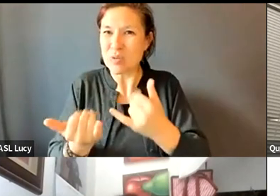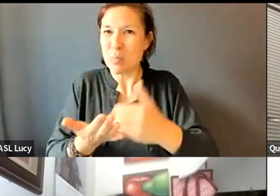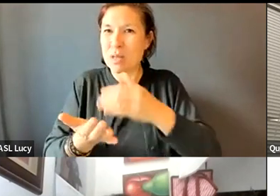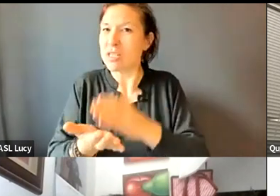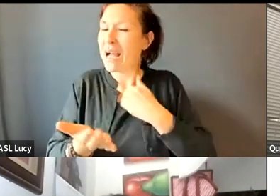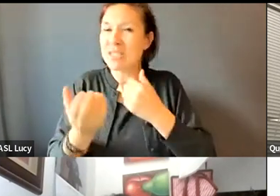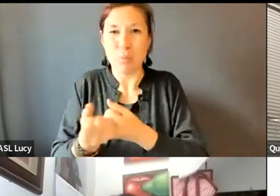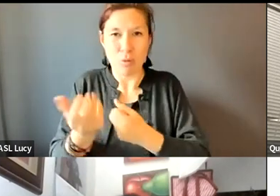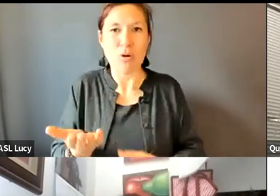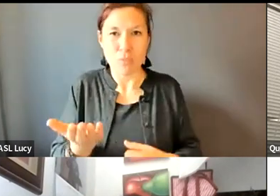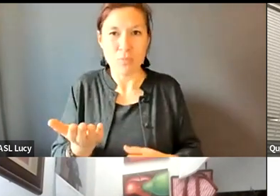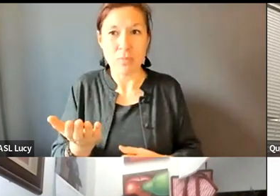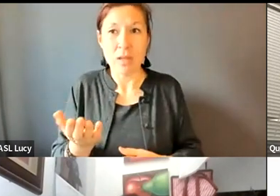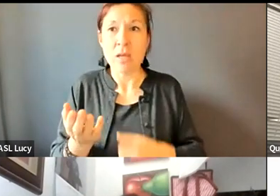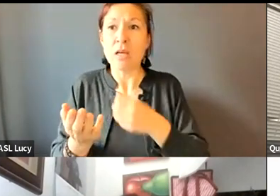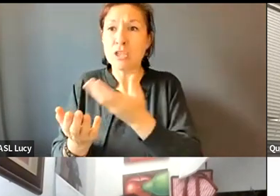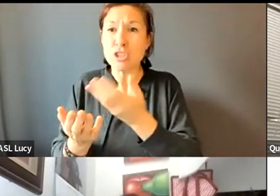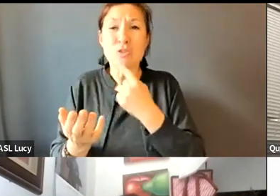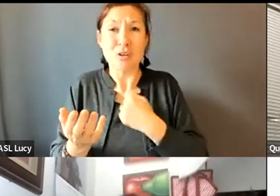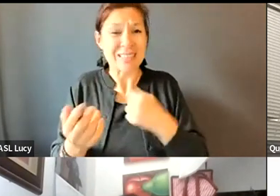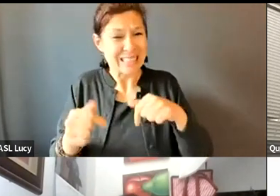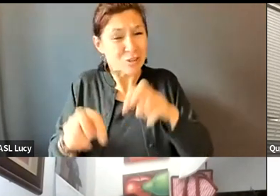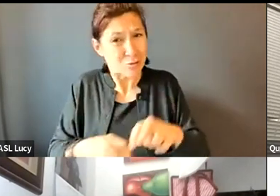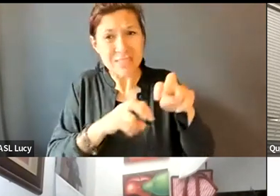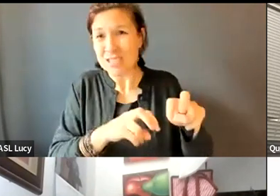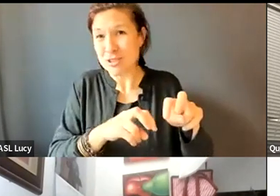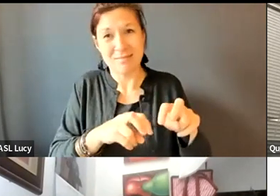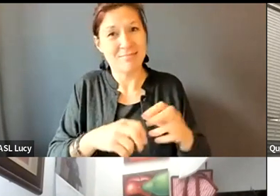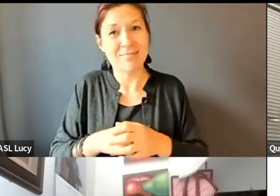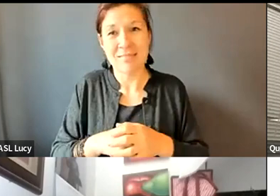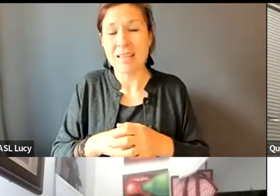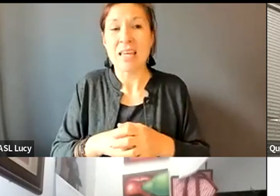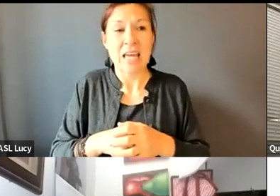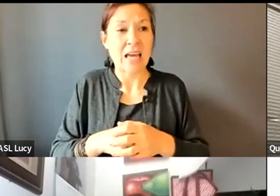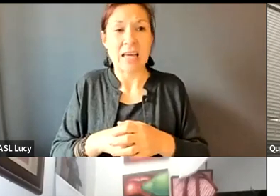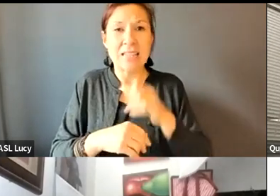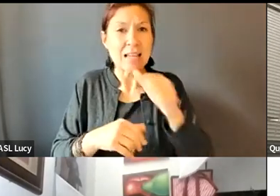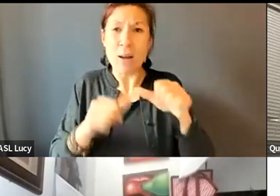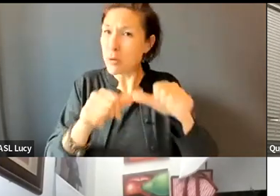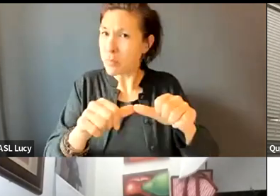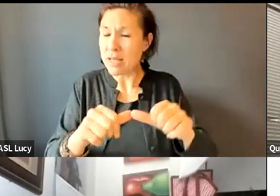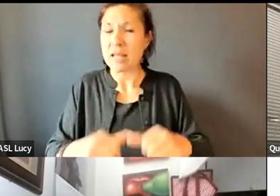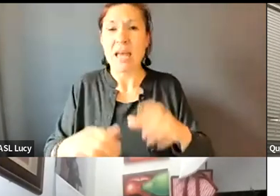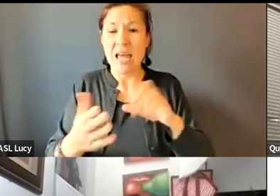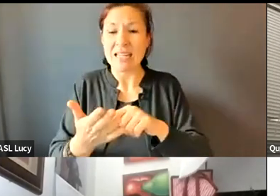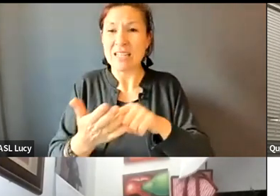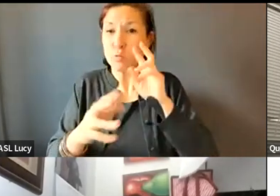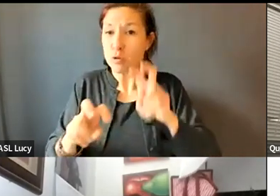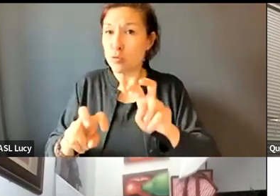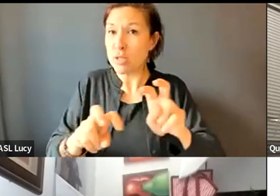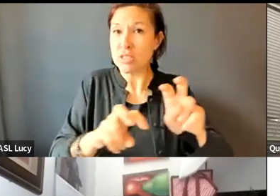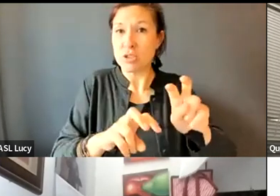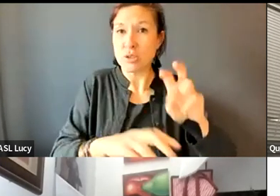that she has told us is a transition budget and is moving us from where we are now setting us up